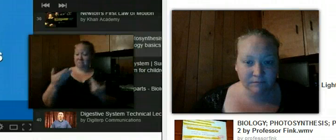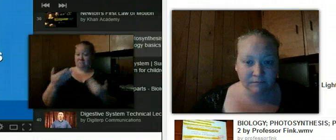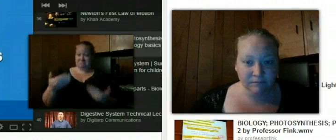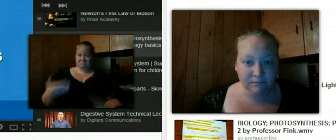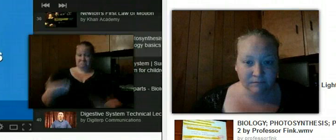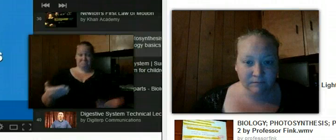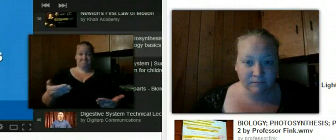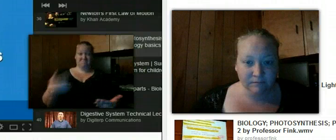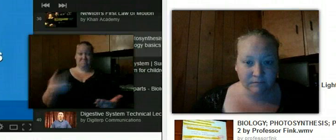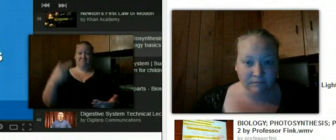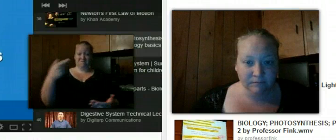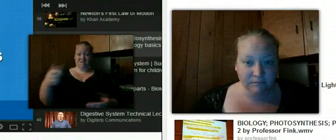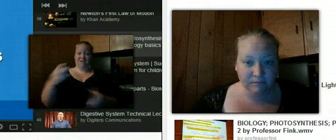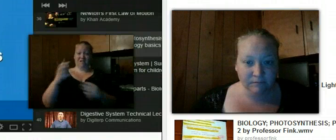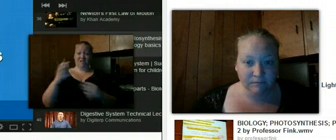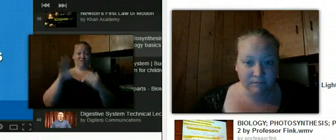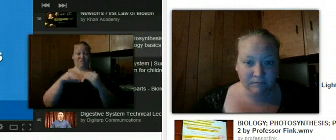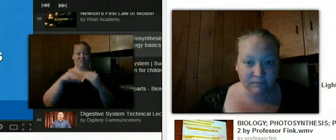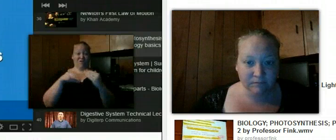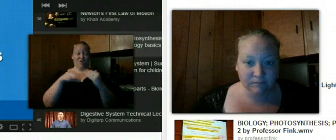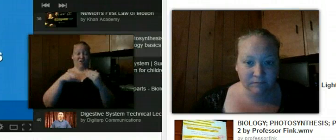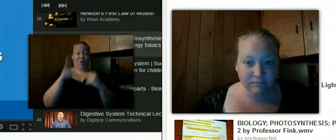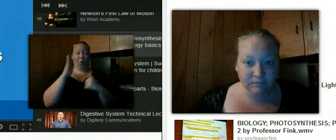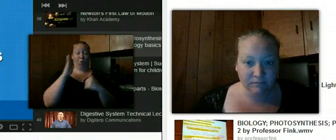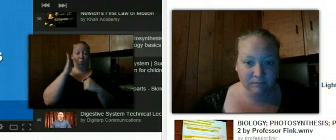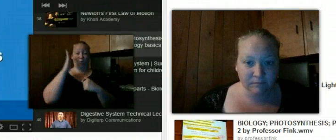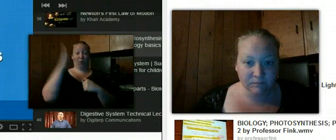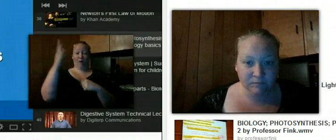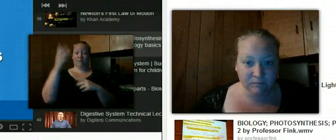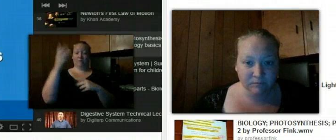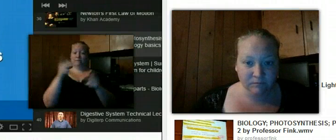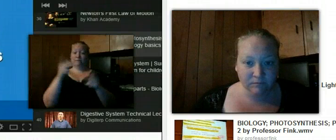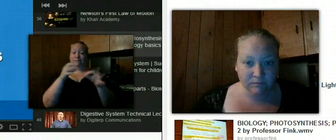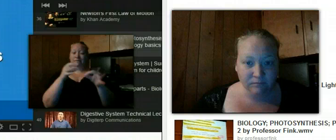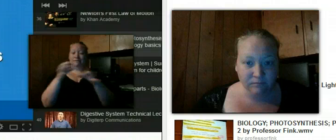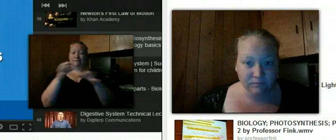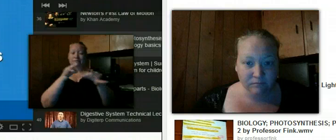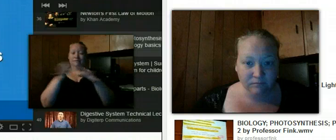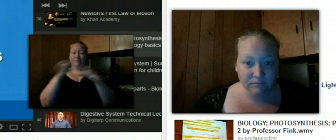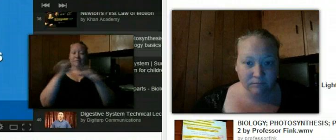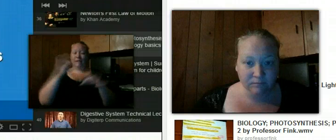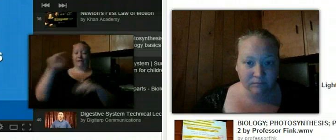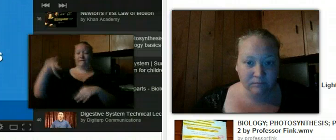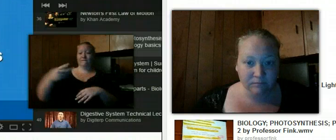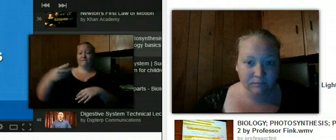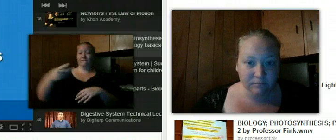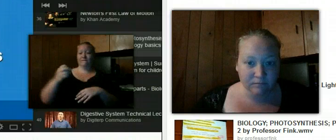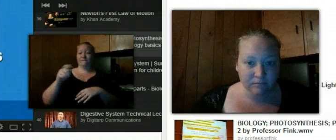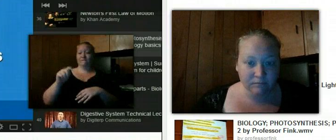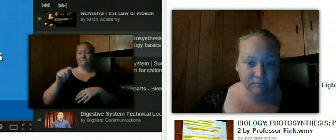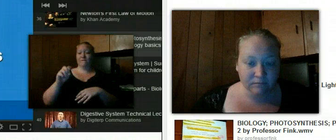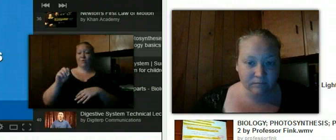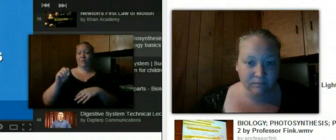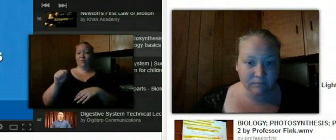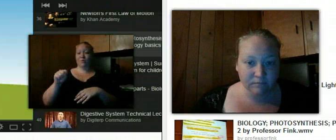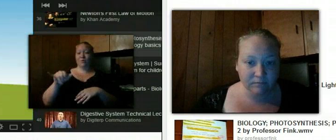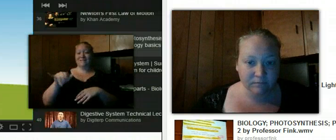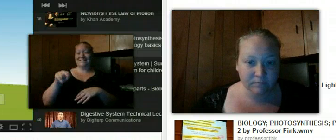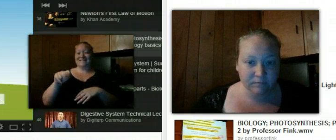the process of photosynthesis, by which plants make their own food.